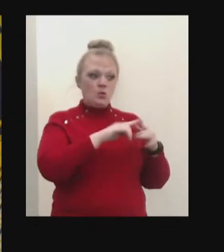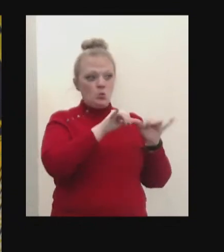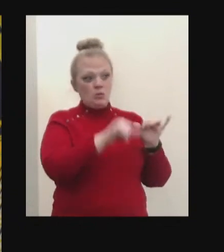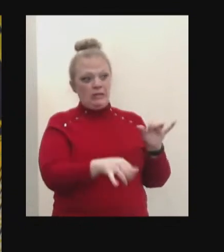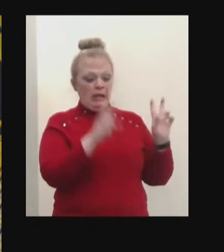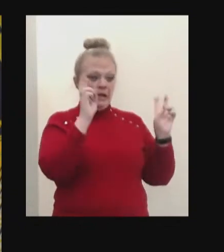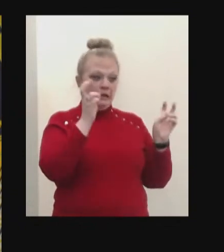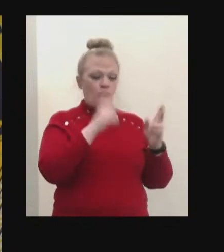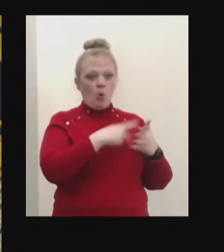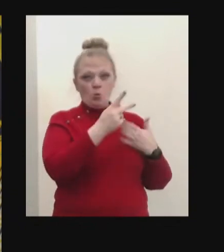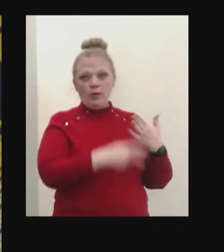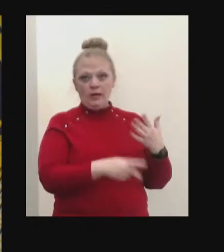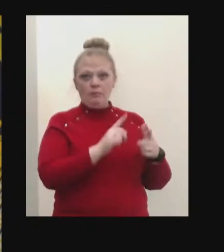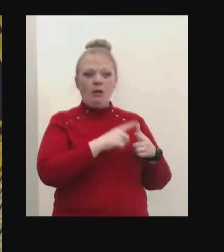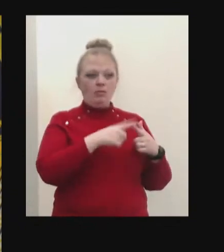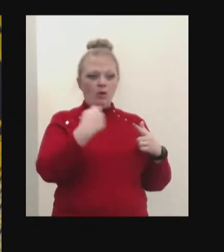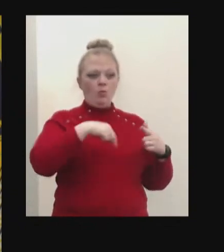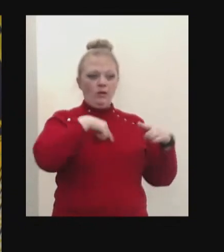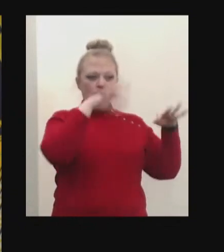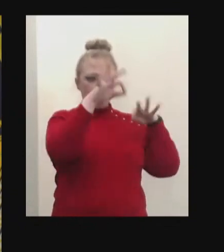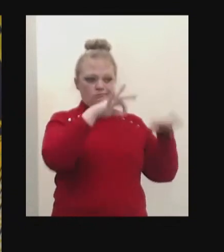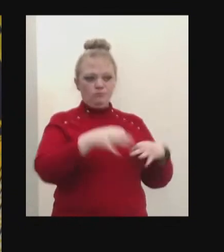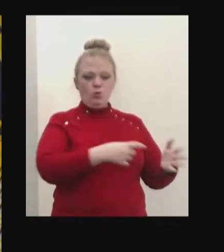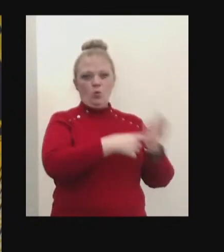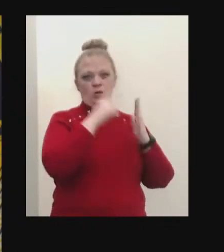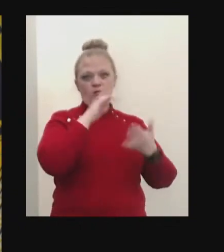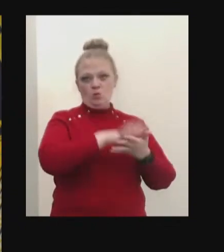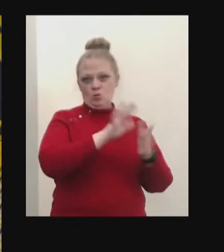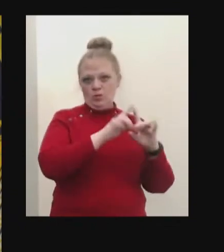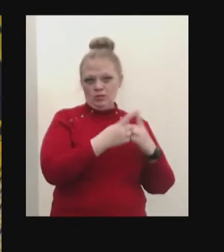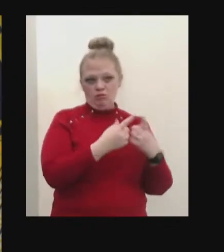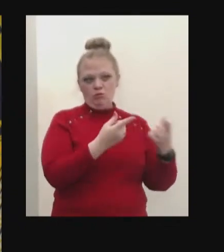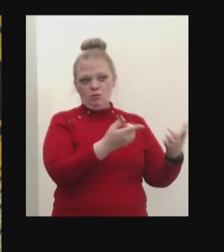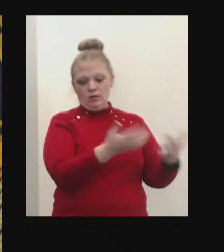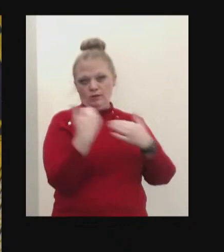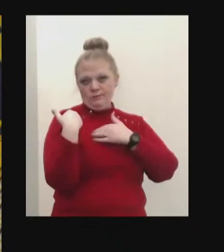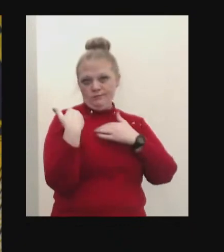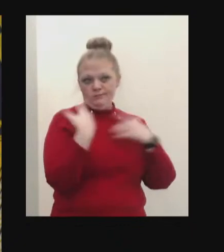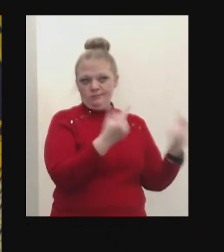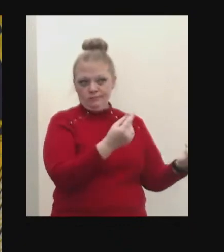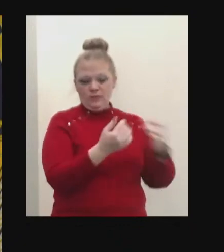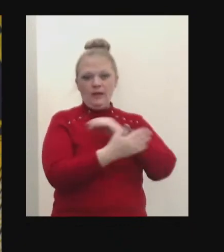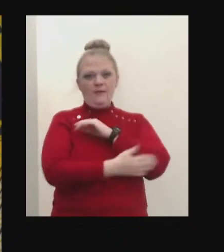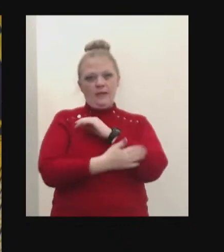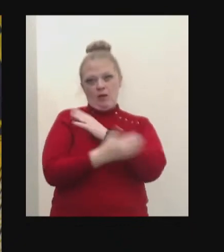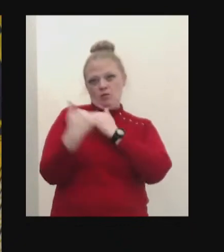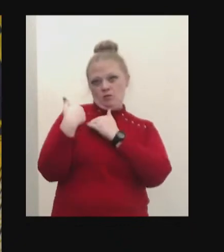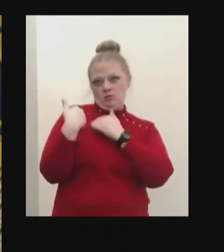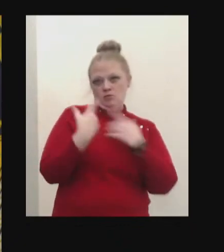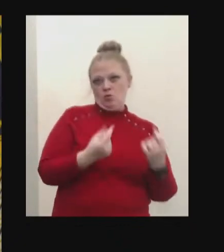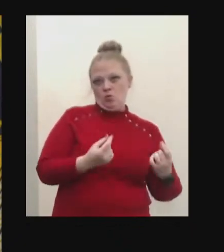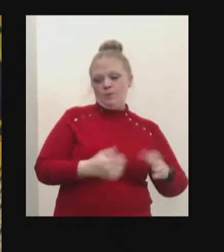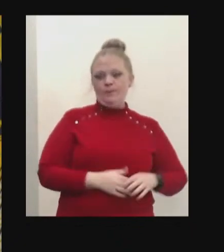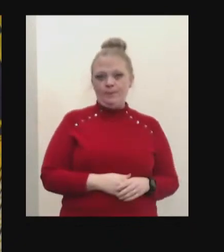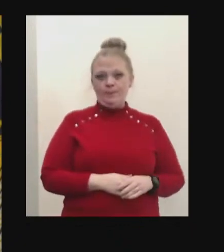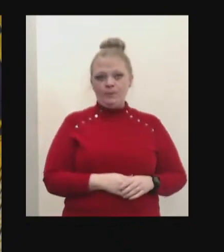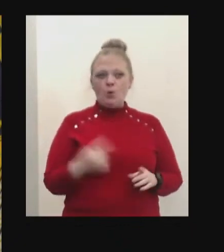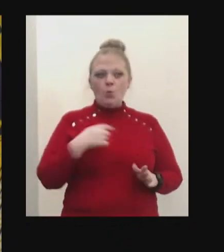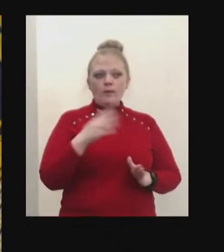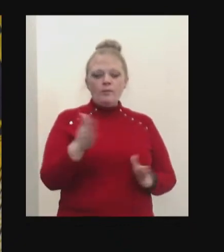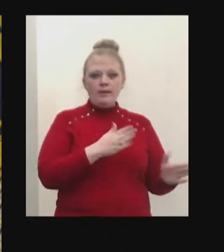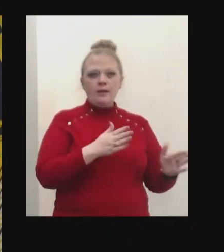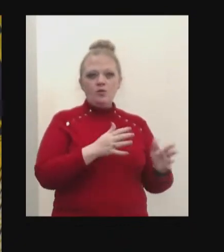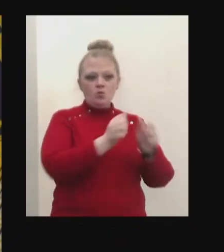tell them what the requirements are for the school district to do and what the county's role will be. We do plan on expanding